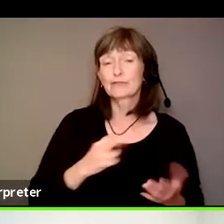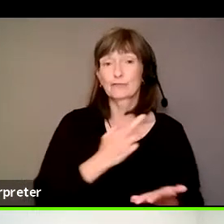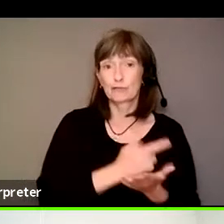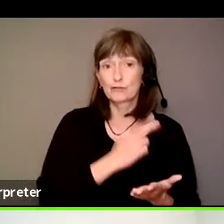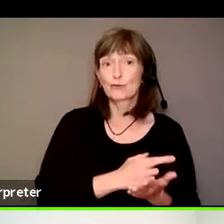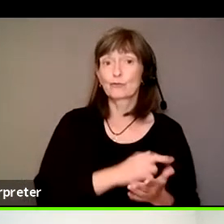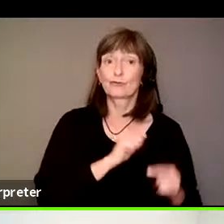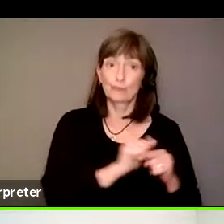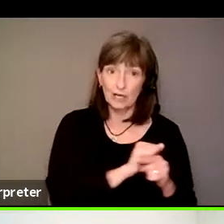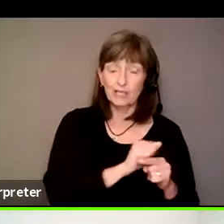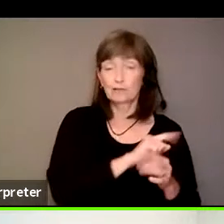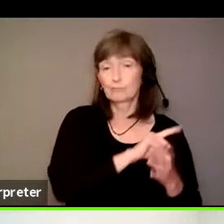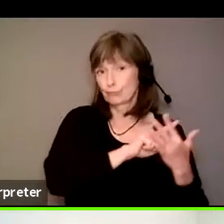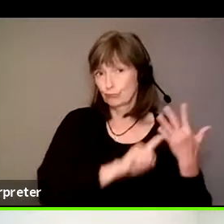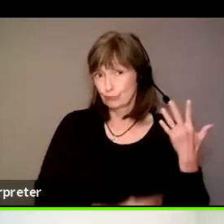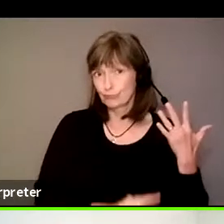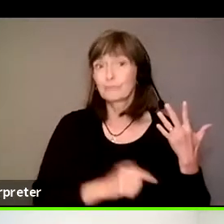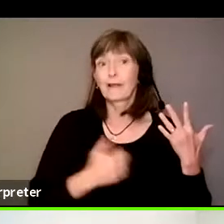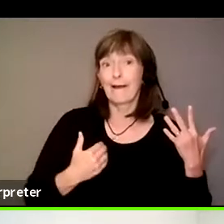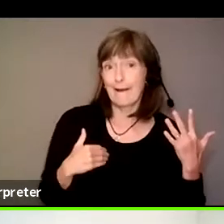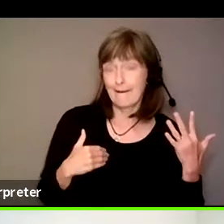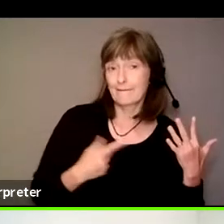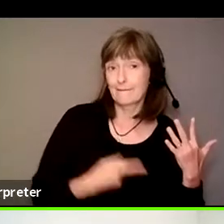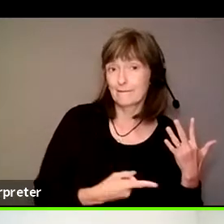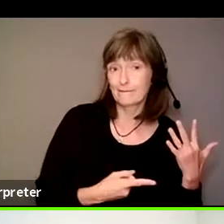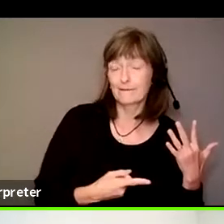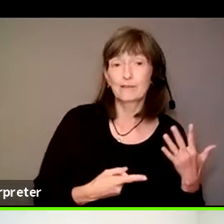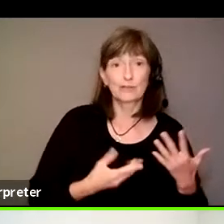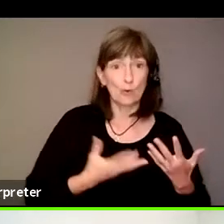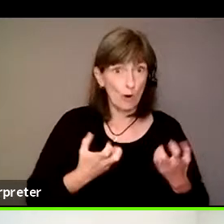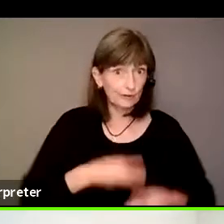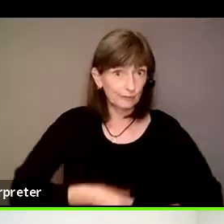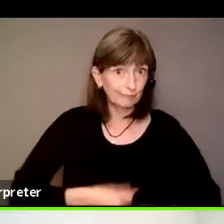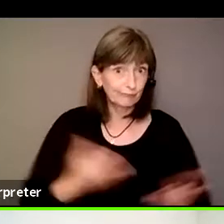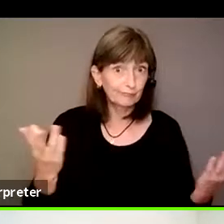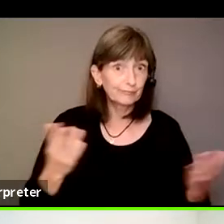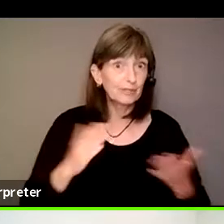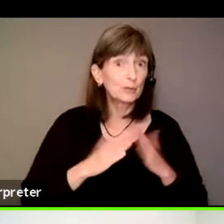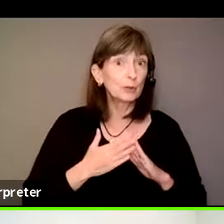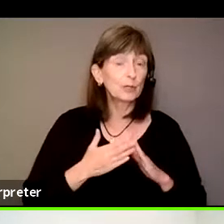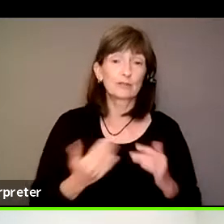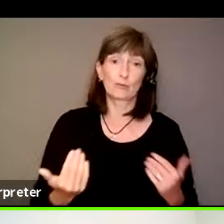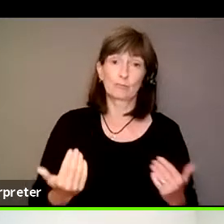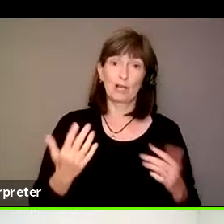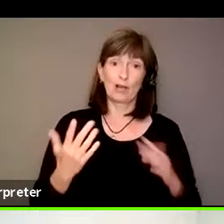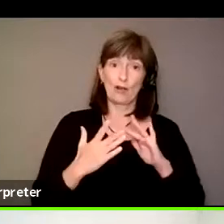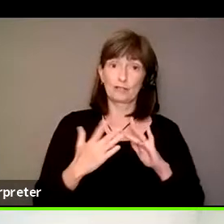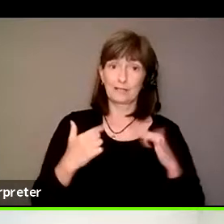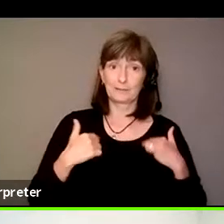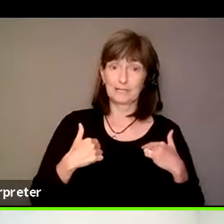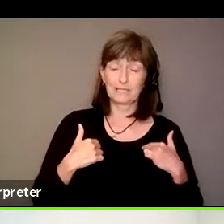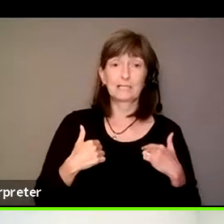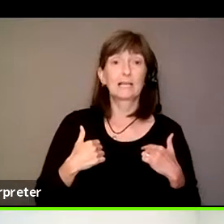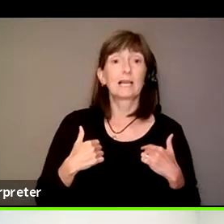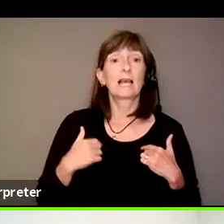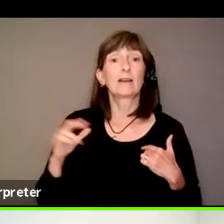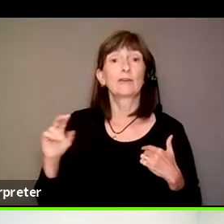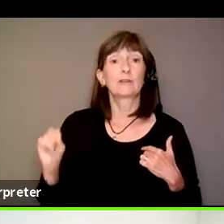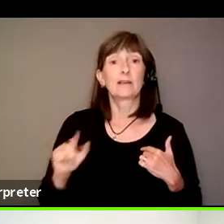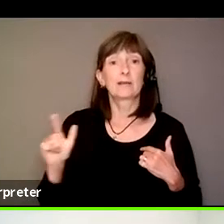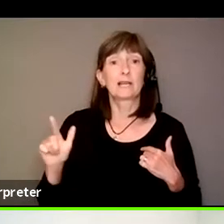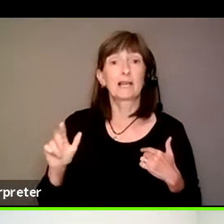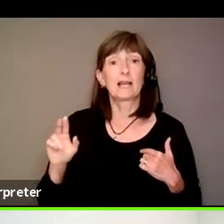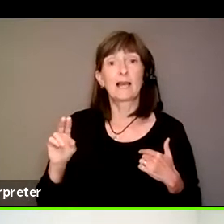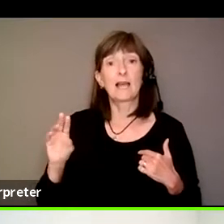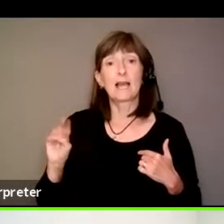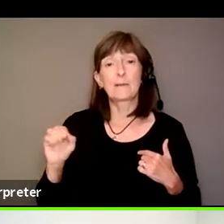training, and things that we would like to get into communities. So by all means, reach out to us. And I know that MNL has done a great job with a lot of their